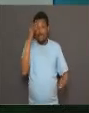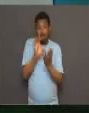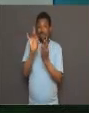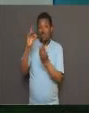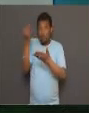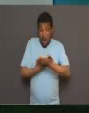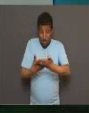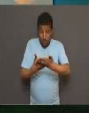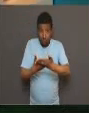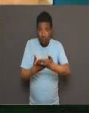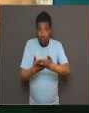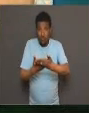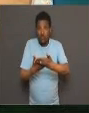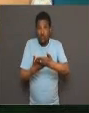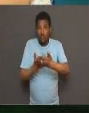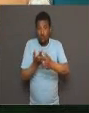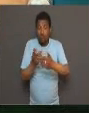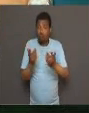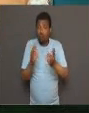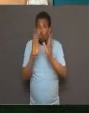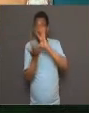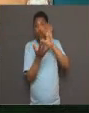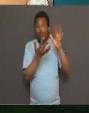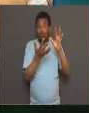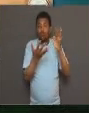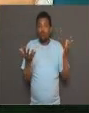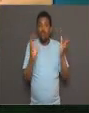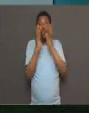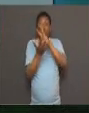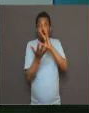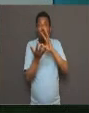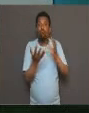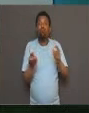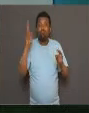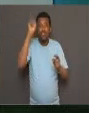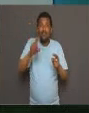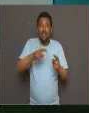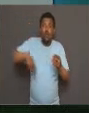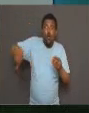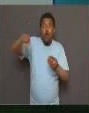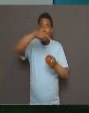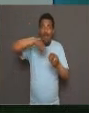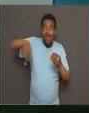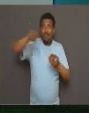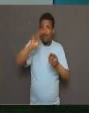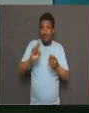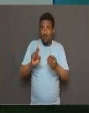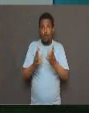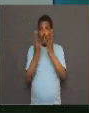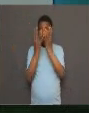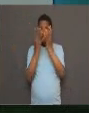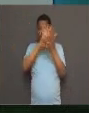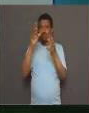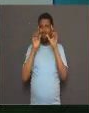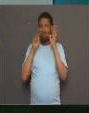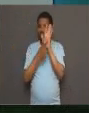Another reason for preferring maps to globes is that a globe must be